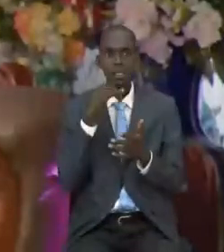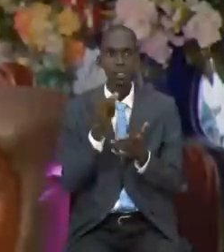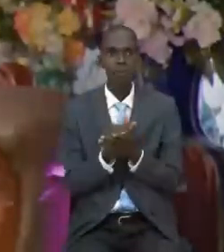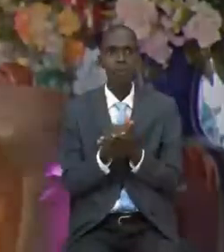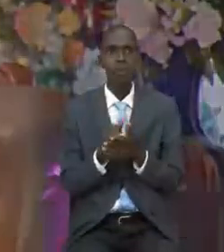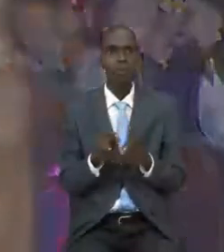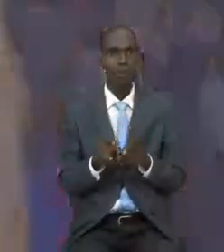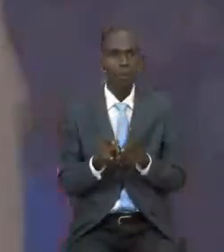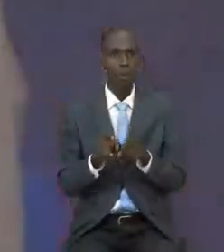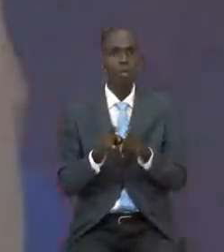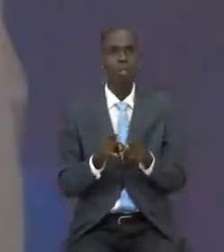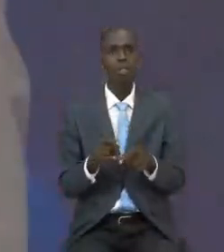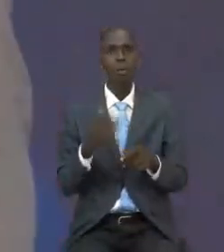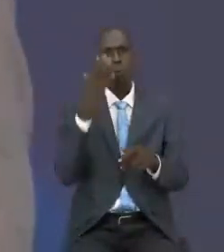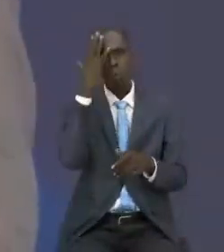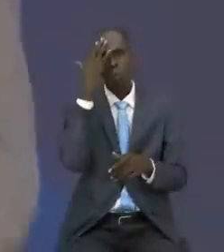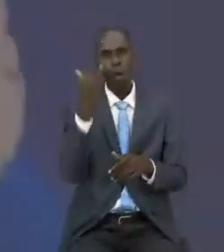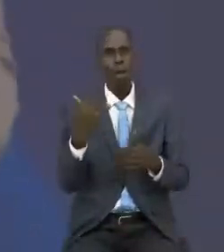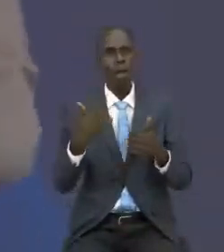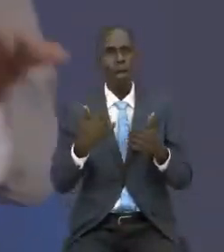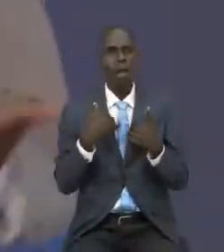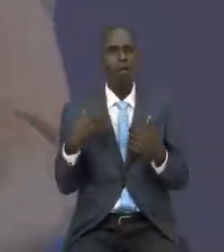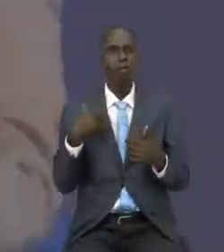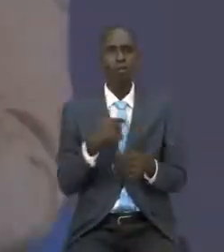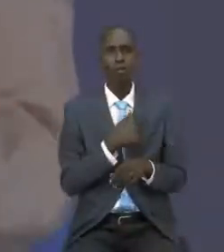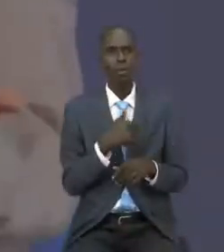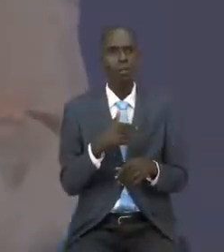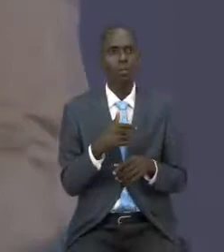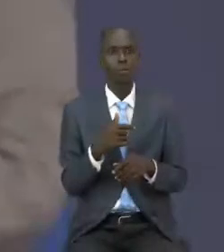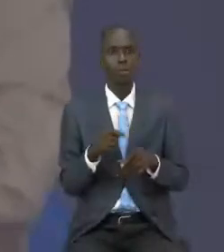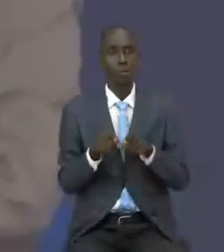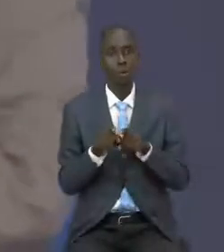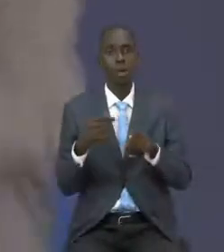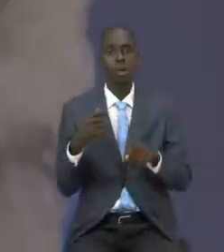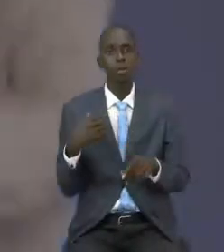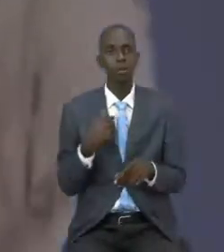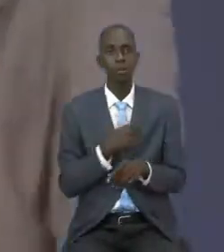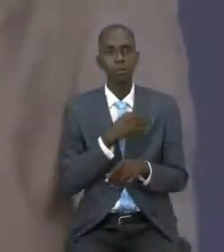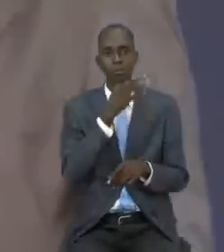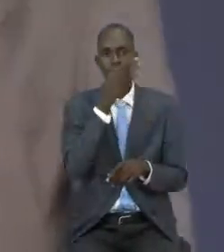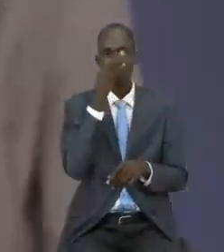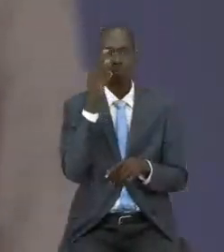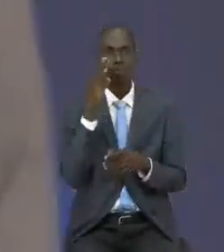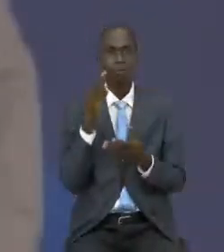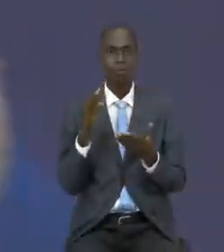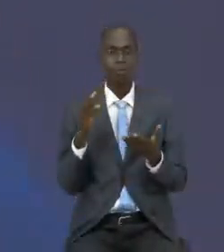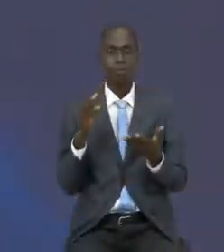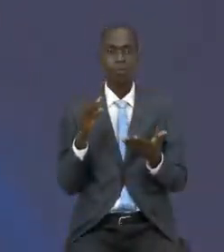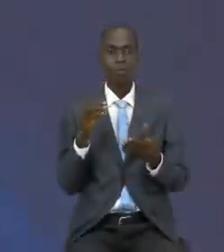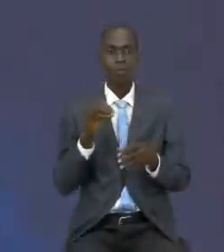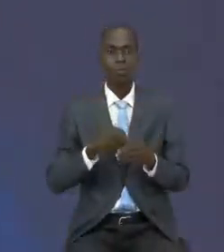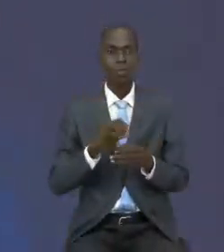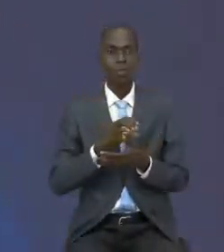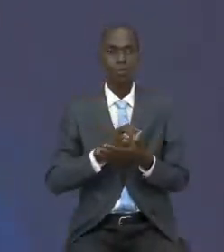why have we fasted? They say, and thou seest not. Look at verse 4.